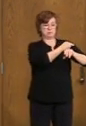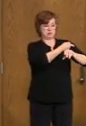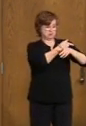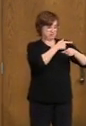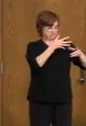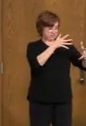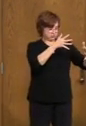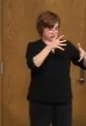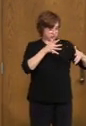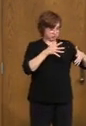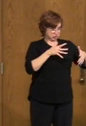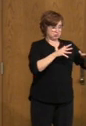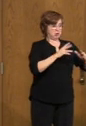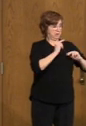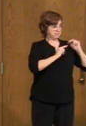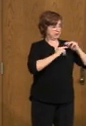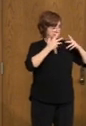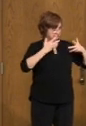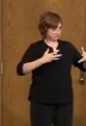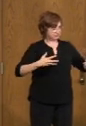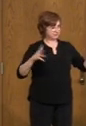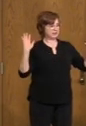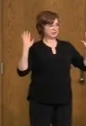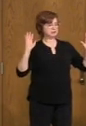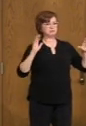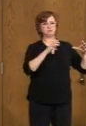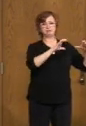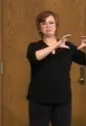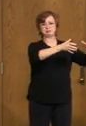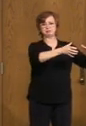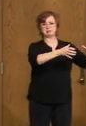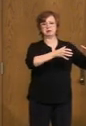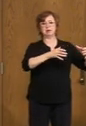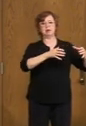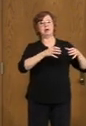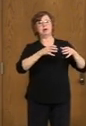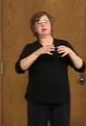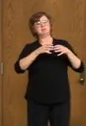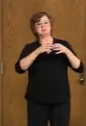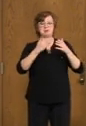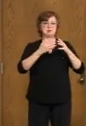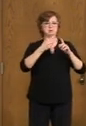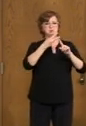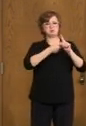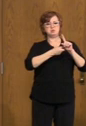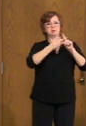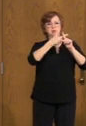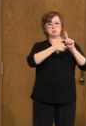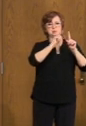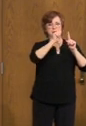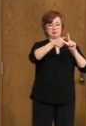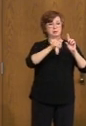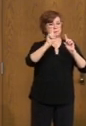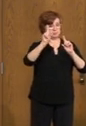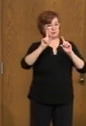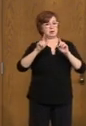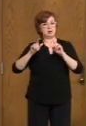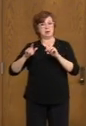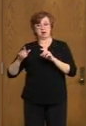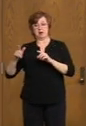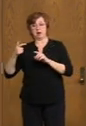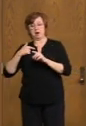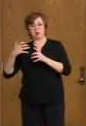place, are we going to start seeing some restrictions for those people lifted, or they're going to have to wait 6 months until everyone's